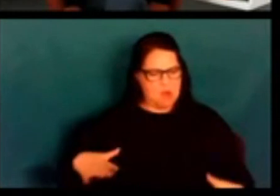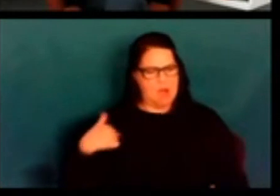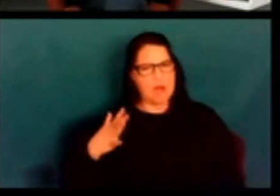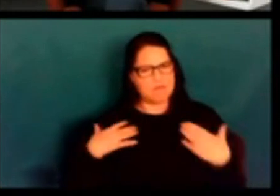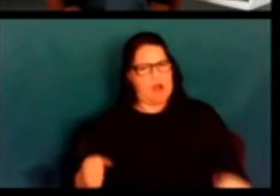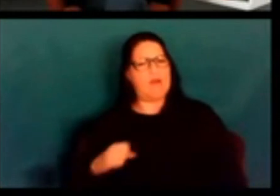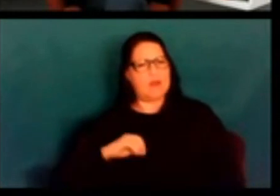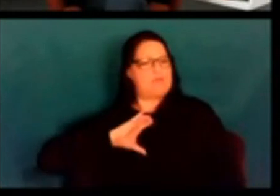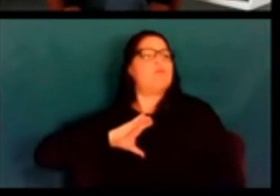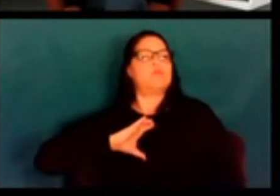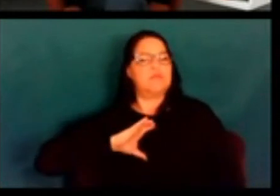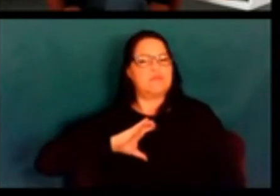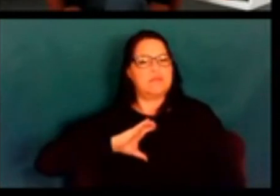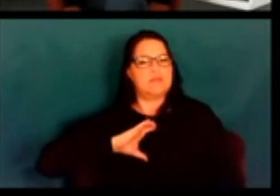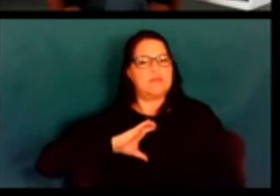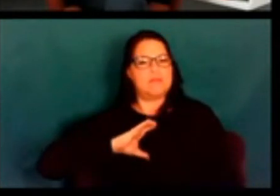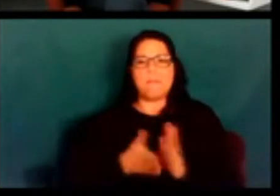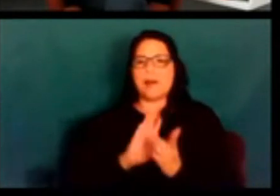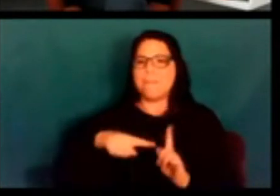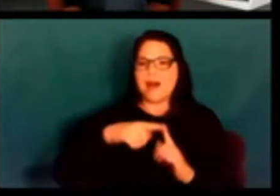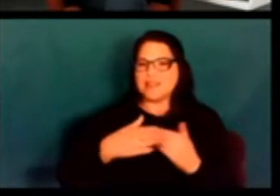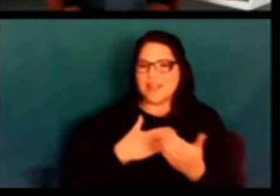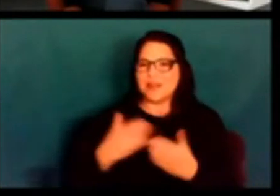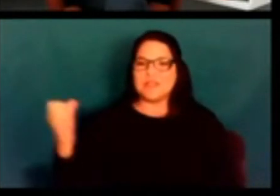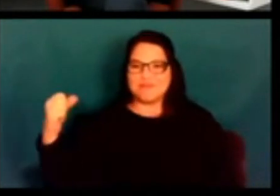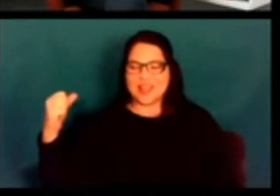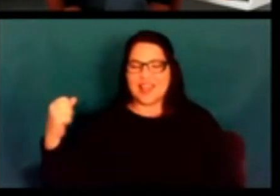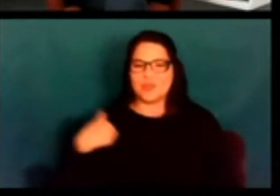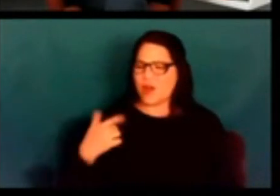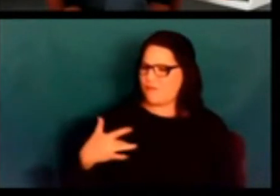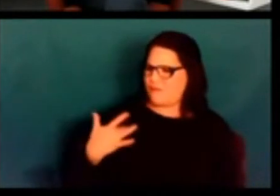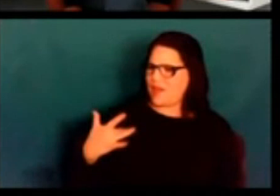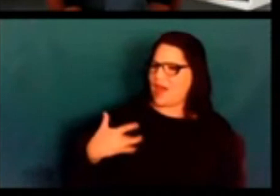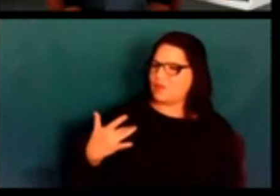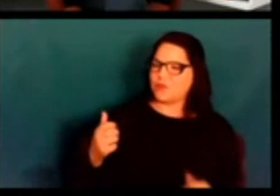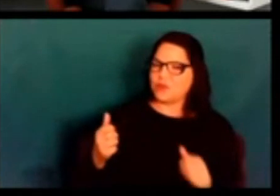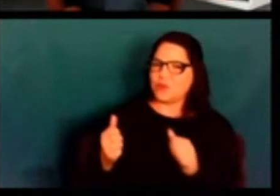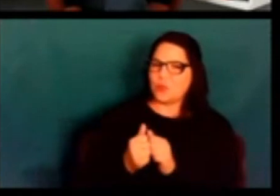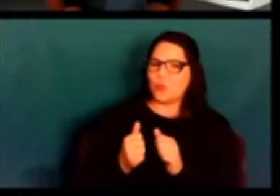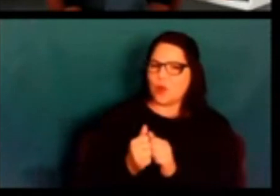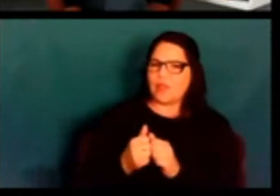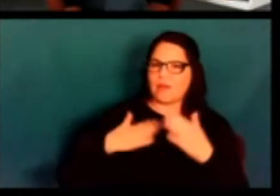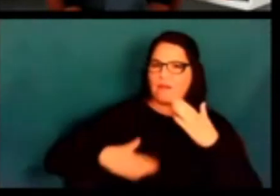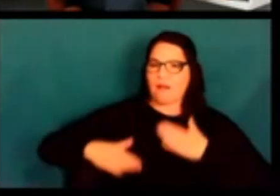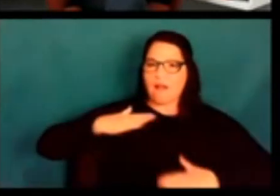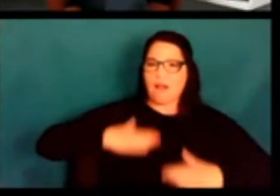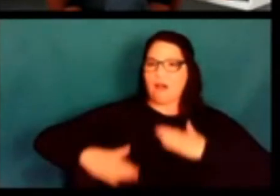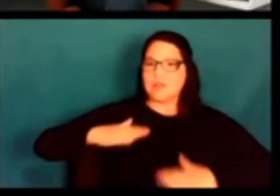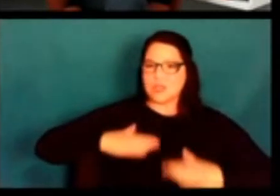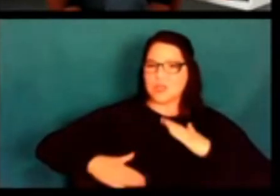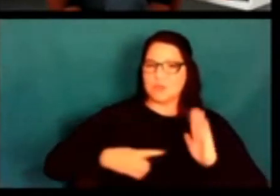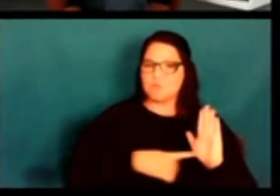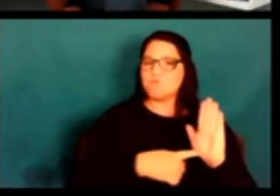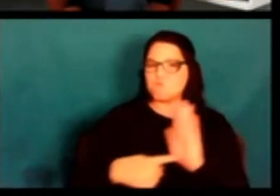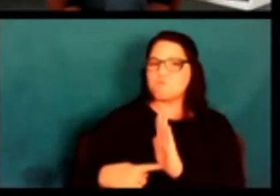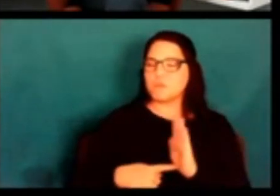confidence, it becomes positive anyway. Yeah. And so I felt that throughout the costumes that we was doing,